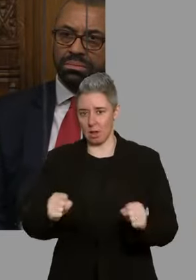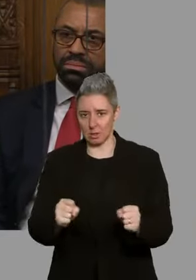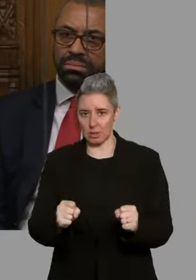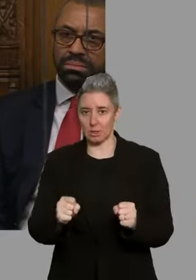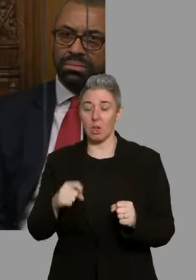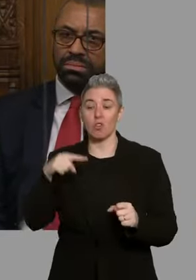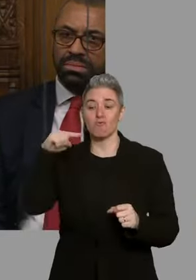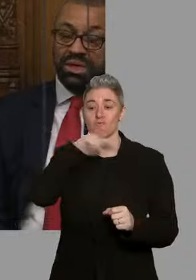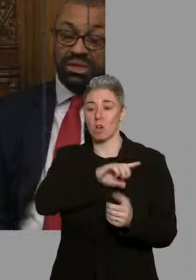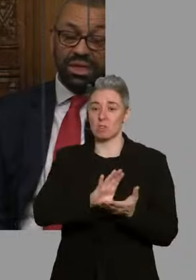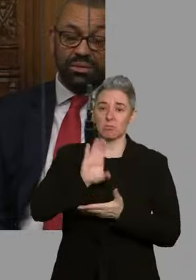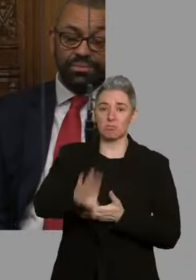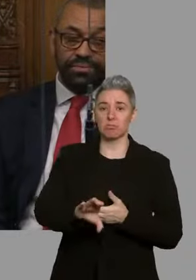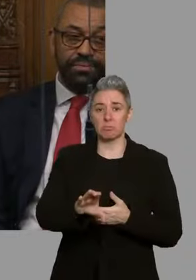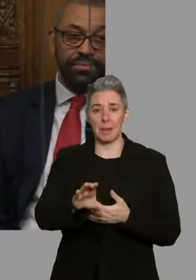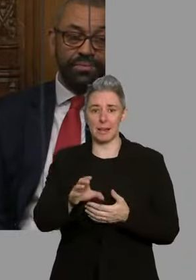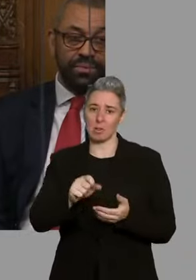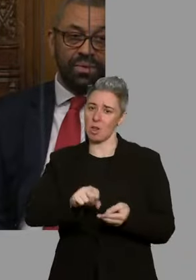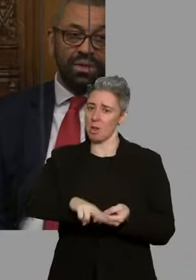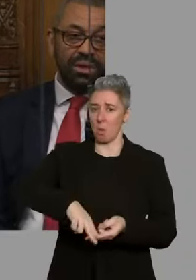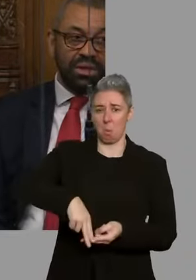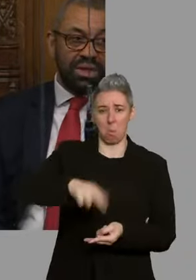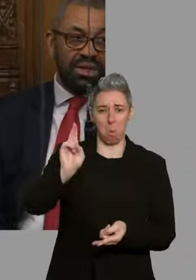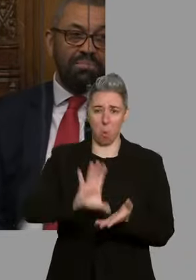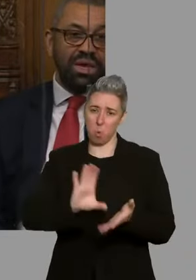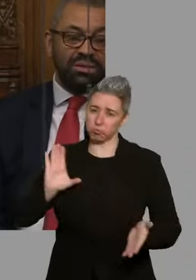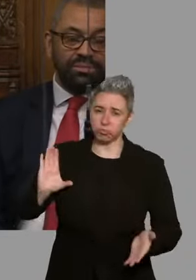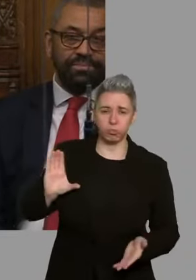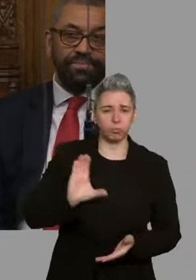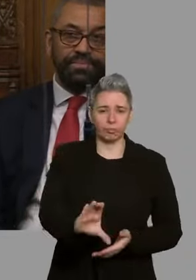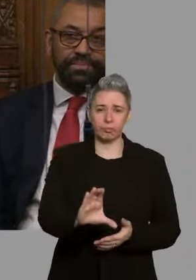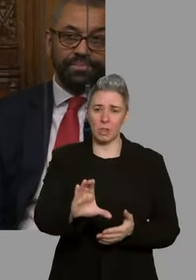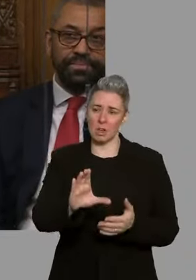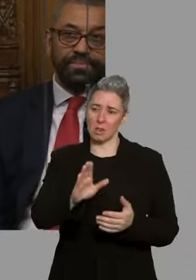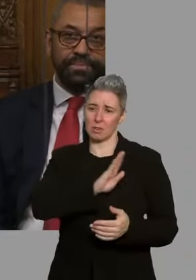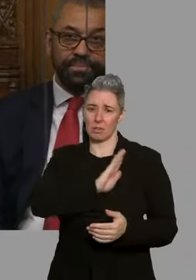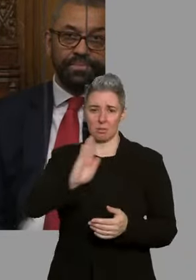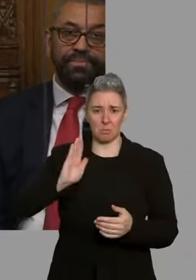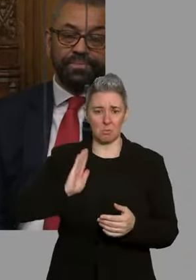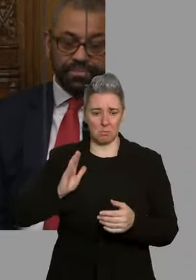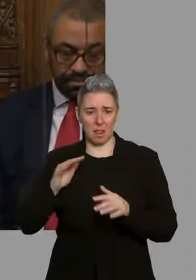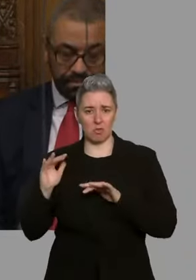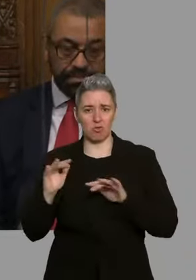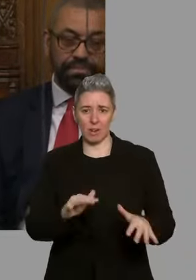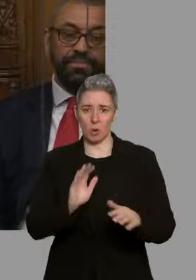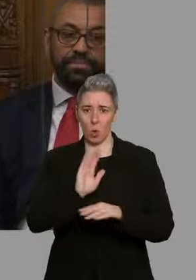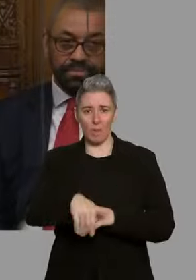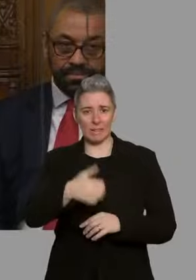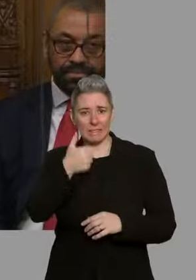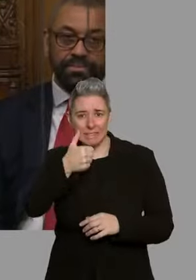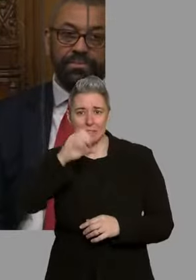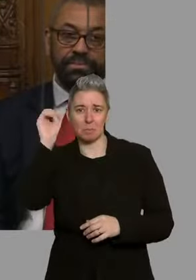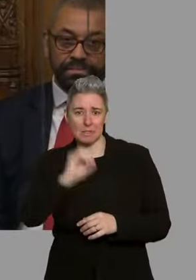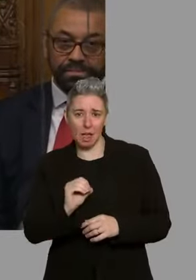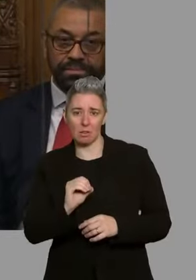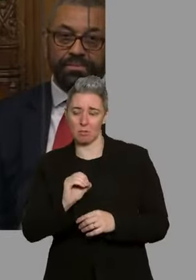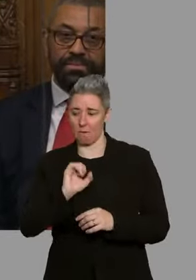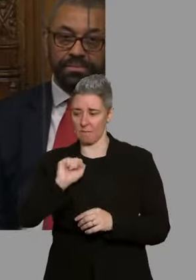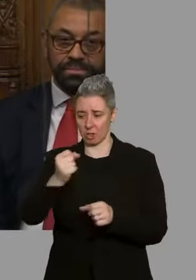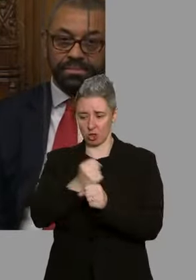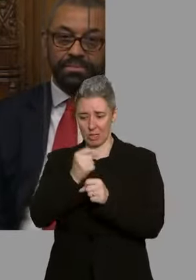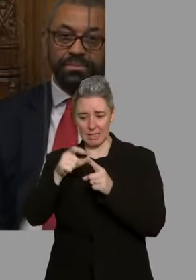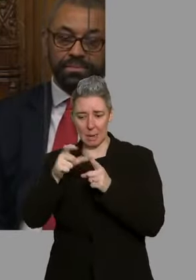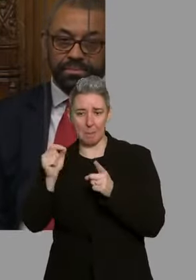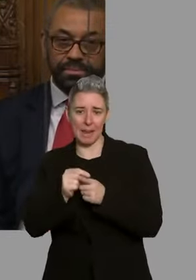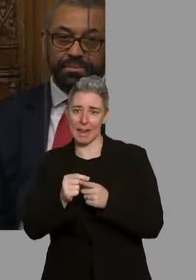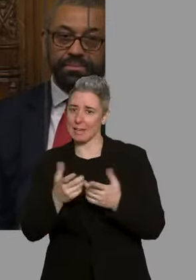and roadmaps is over. Will the Prime Minister recognise the urgency of the situation and commit to spending at least 2.5% of